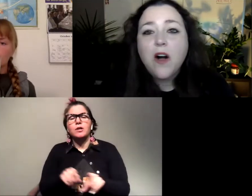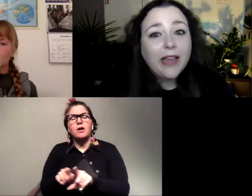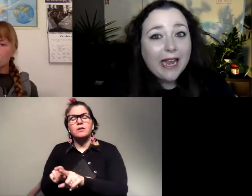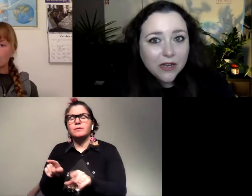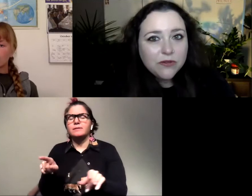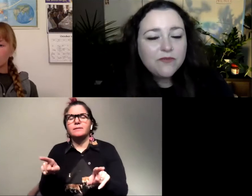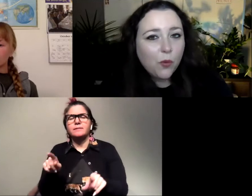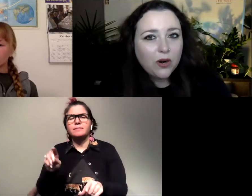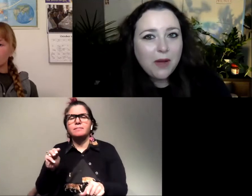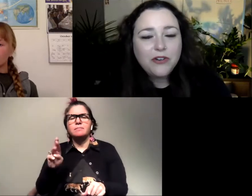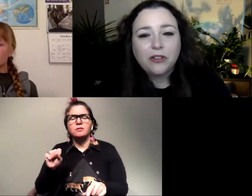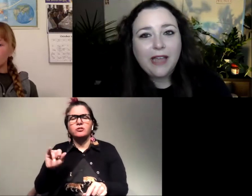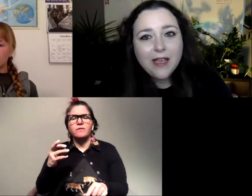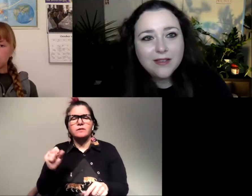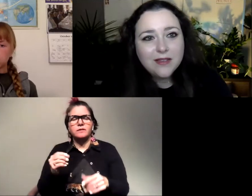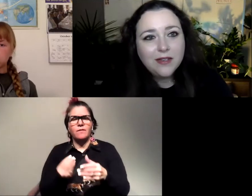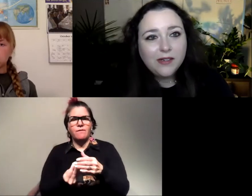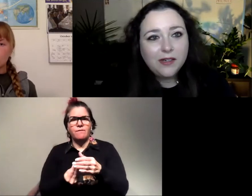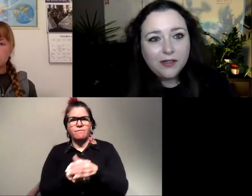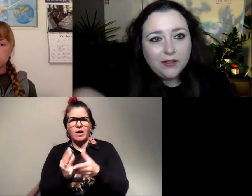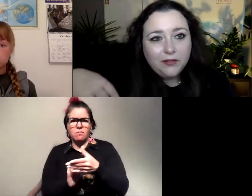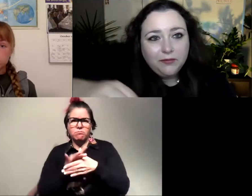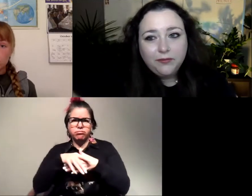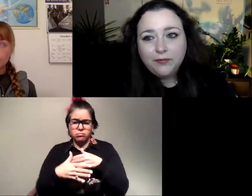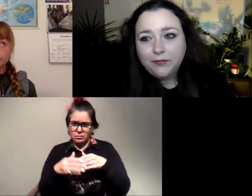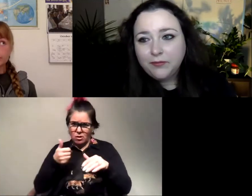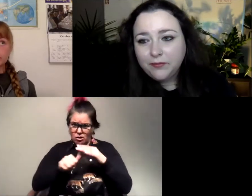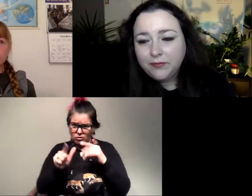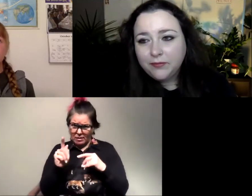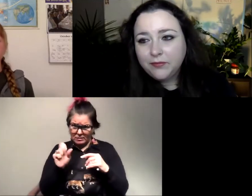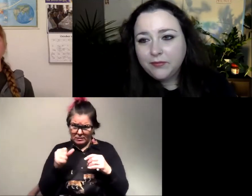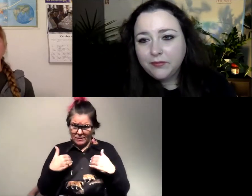Do volcanoes form under lakes?